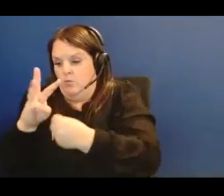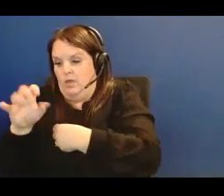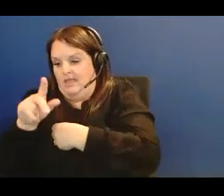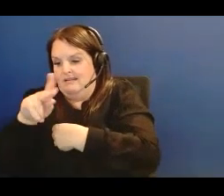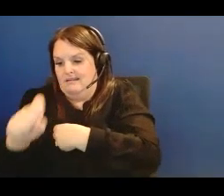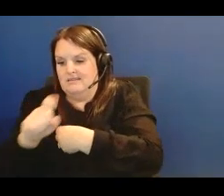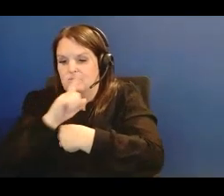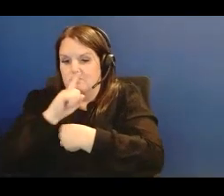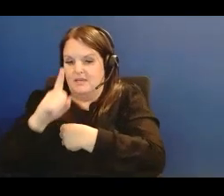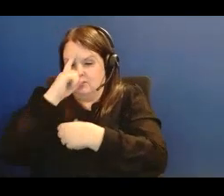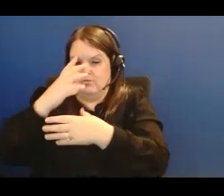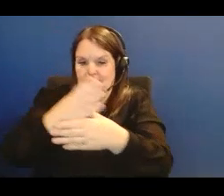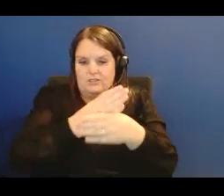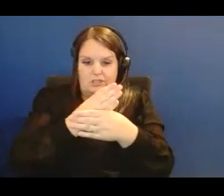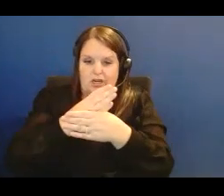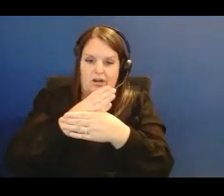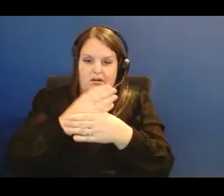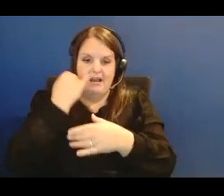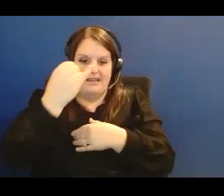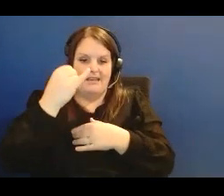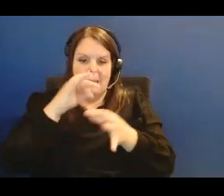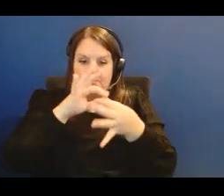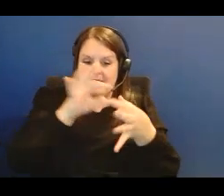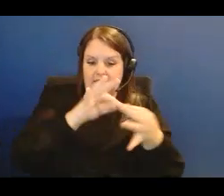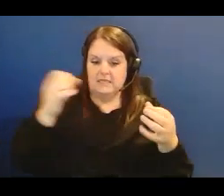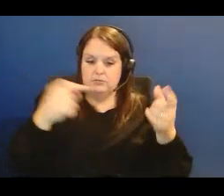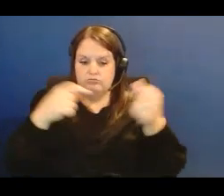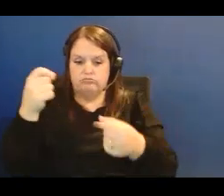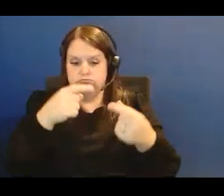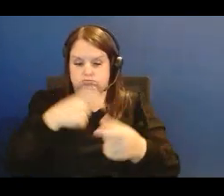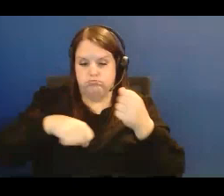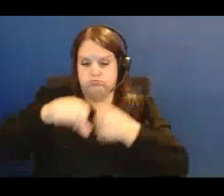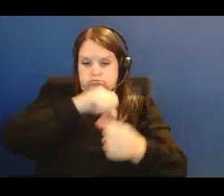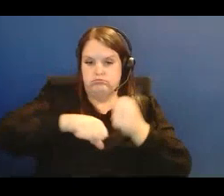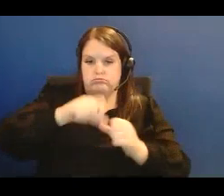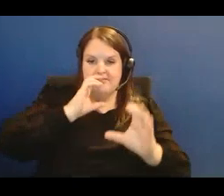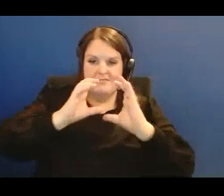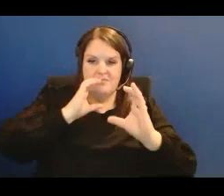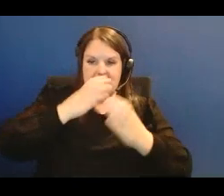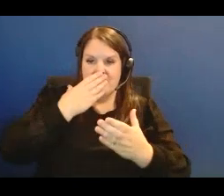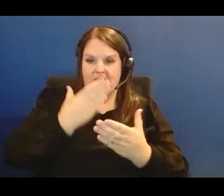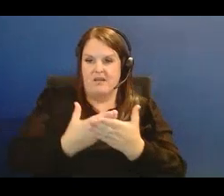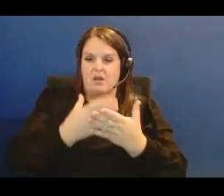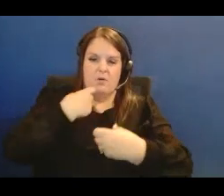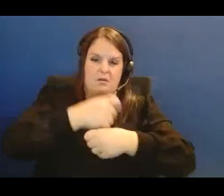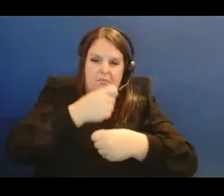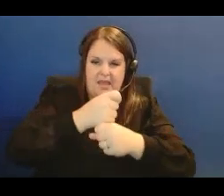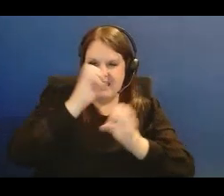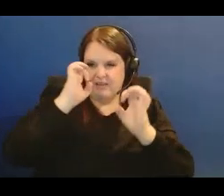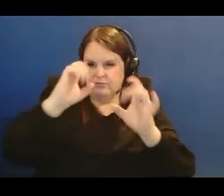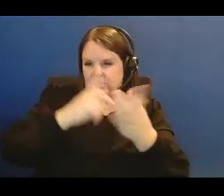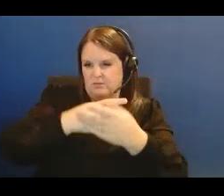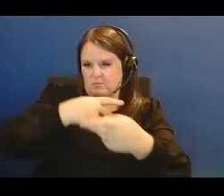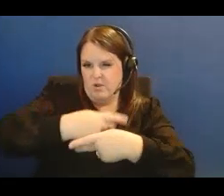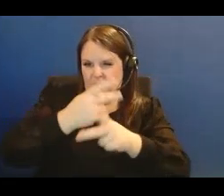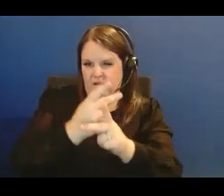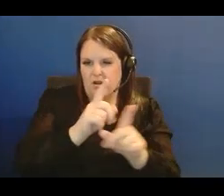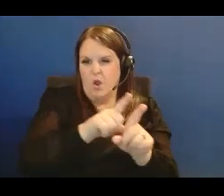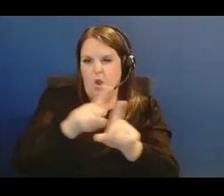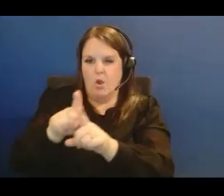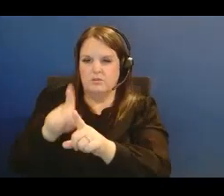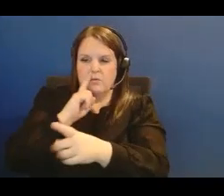our office will be creating some messaging, we'll be creating some educational products, but we'll also be taking the